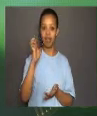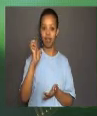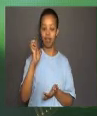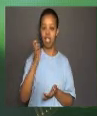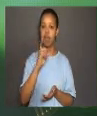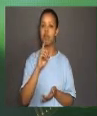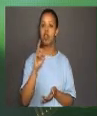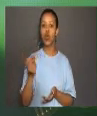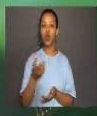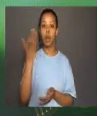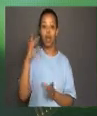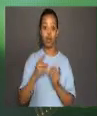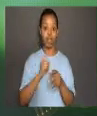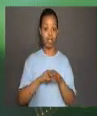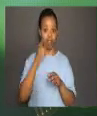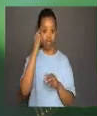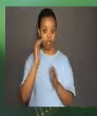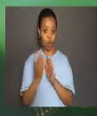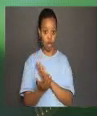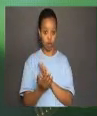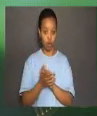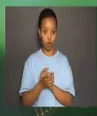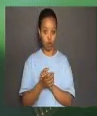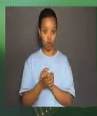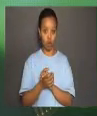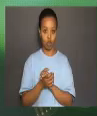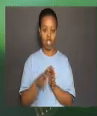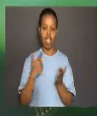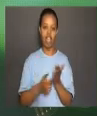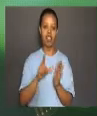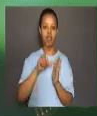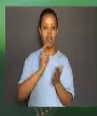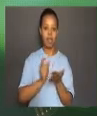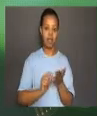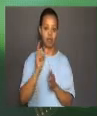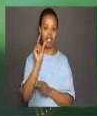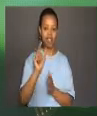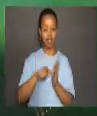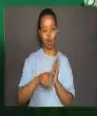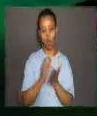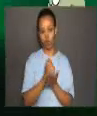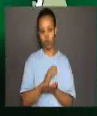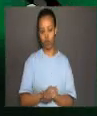previous lesson? Take a moment to jot them down now.